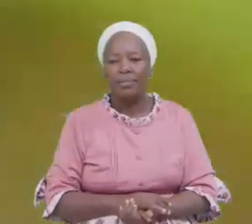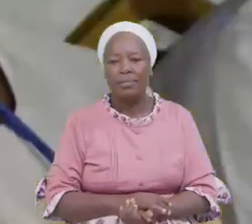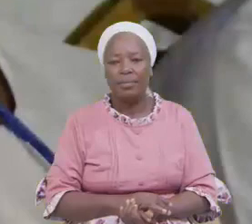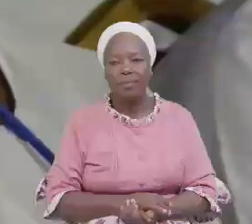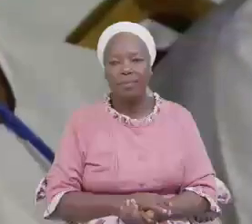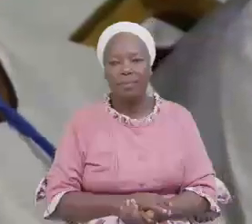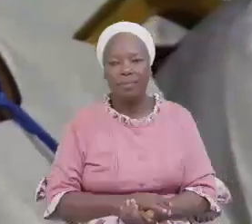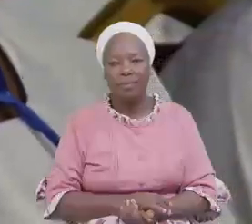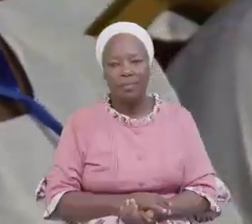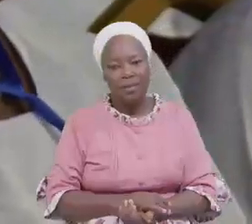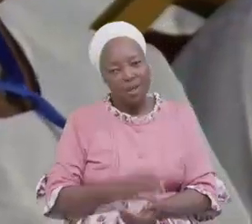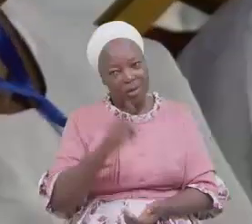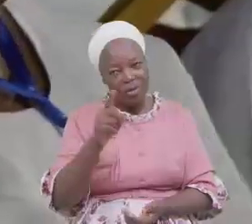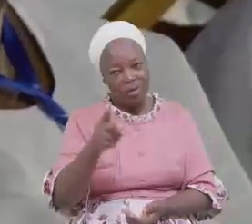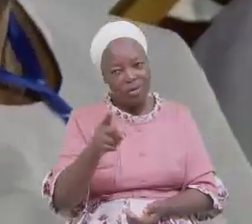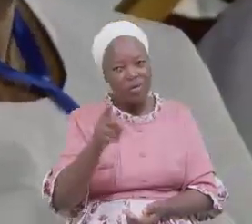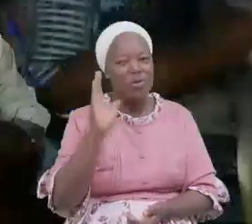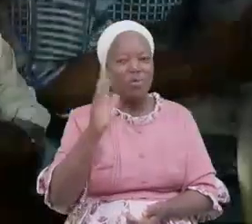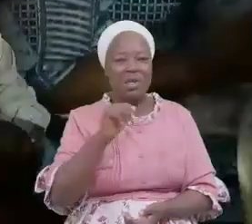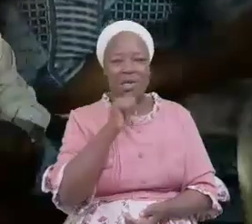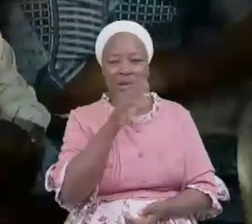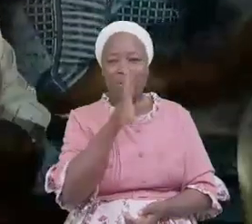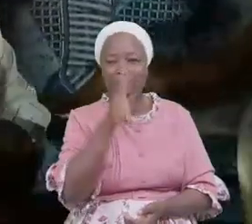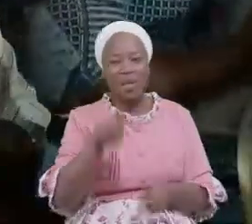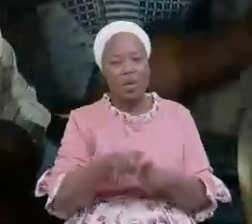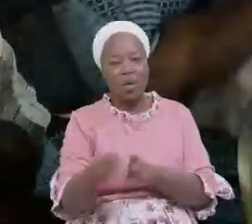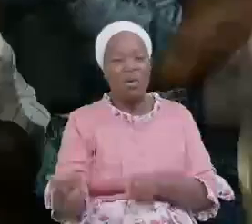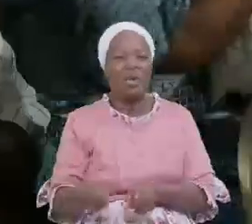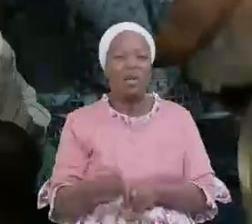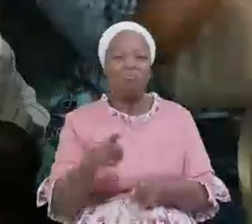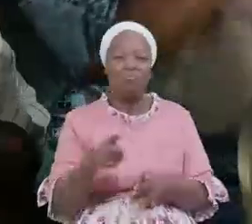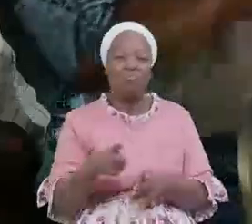You will not be in the corner criticizing.